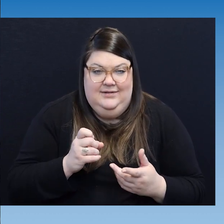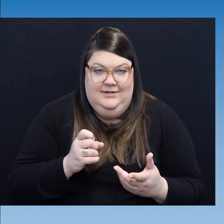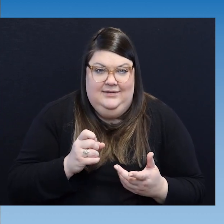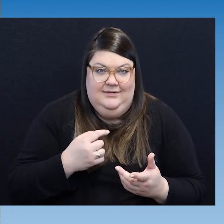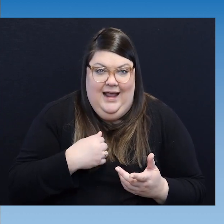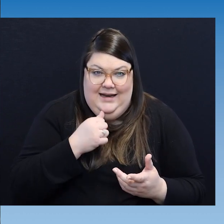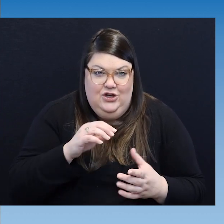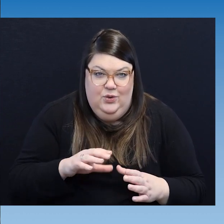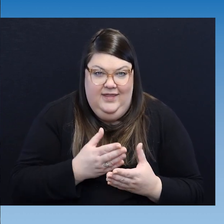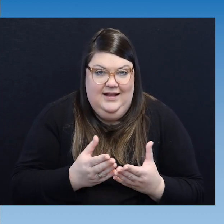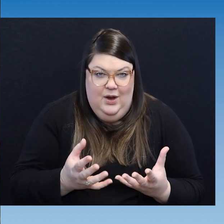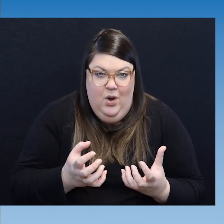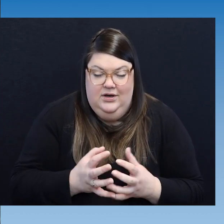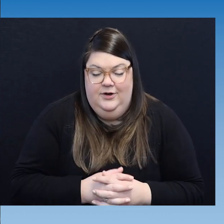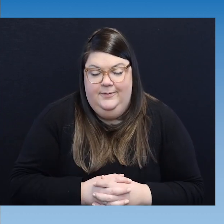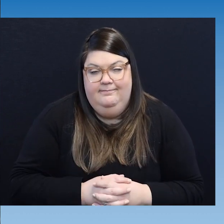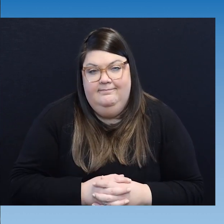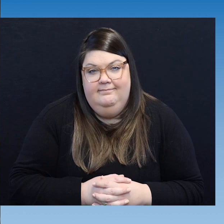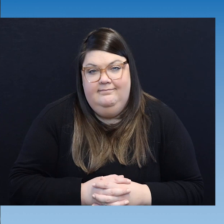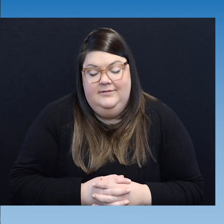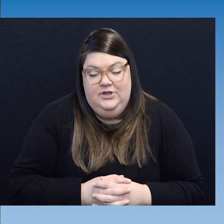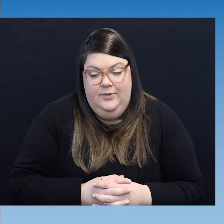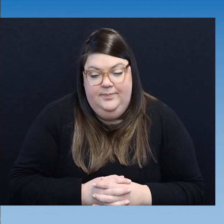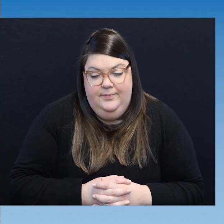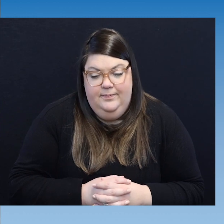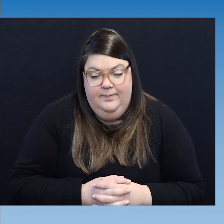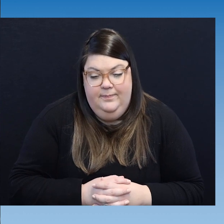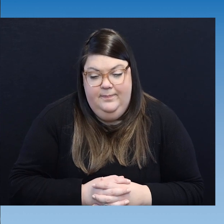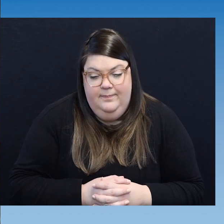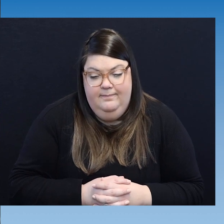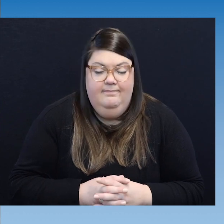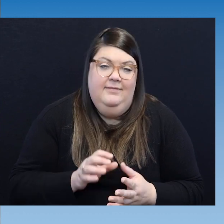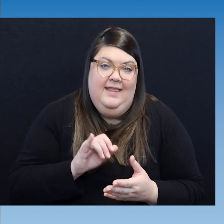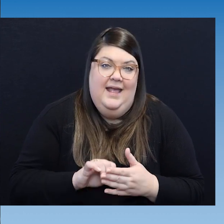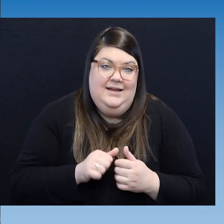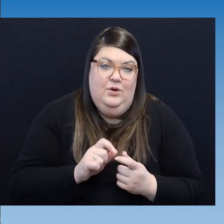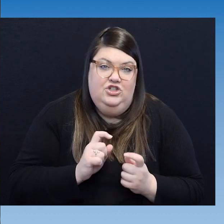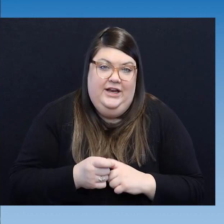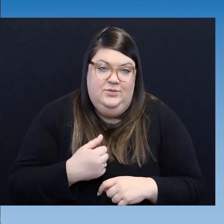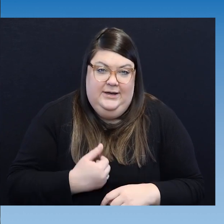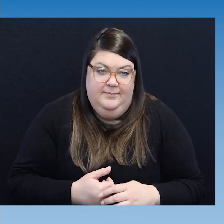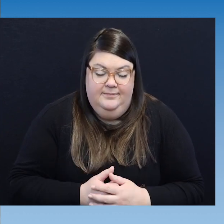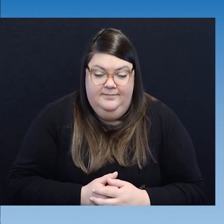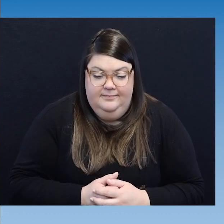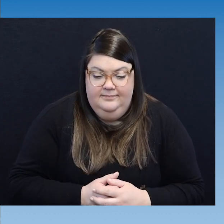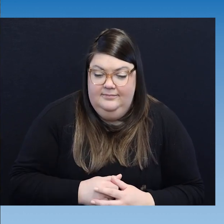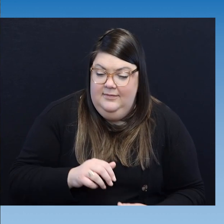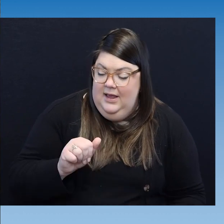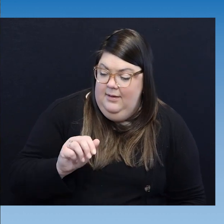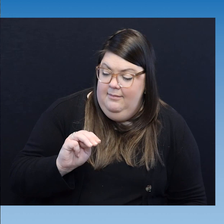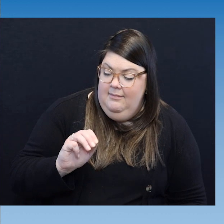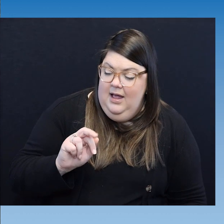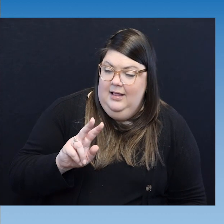I didn't do the things I wanted to, you know? So that's how it's changed me. Amalia,